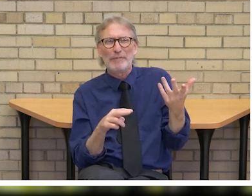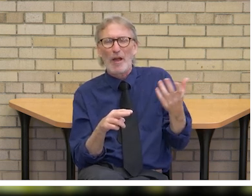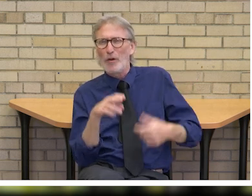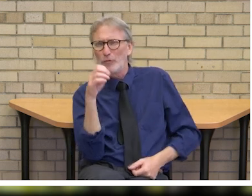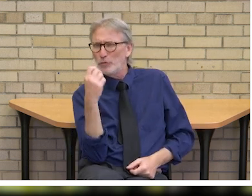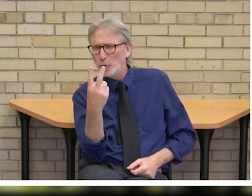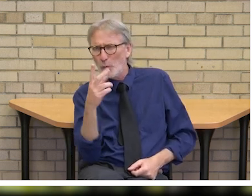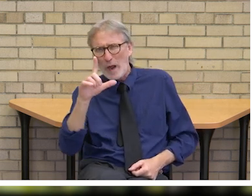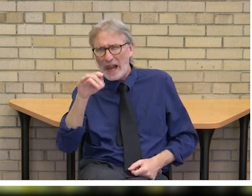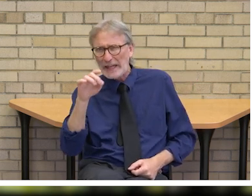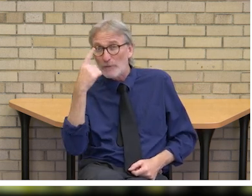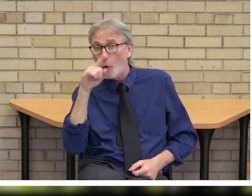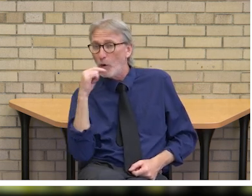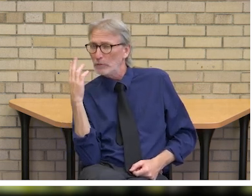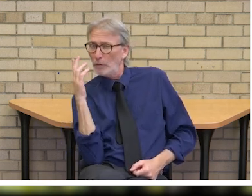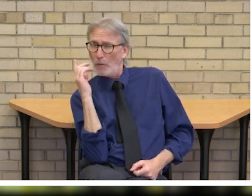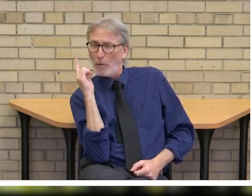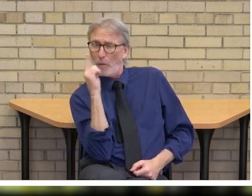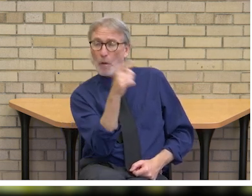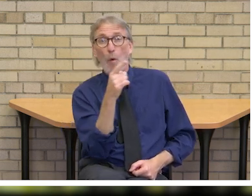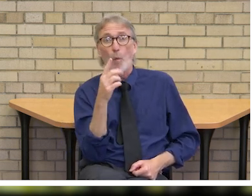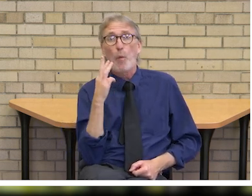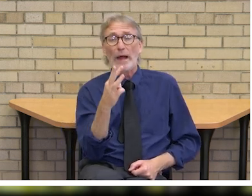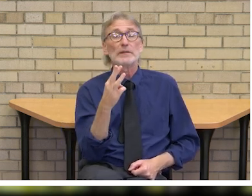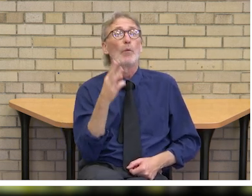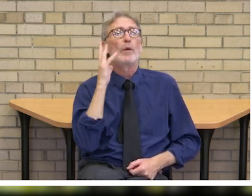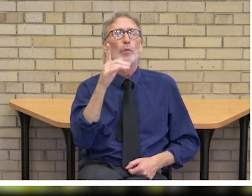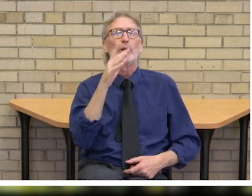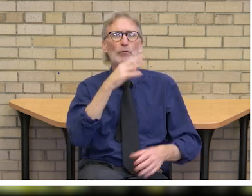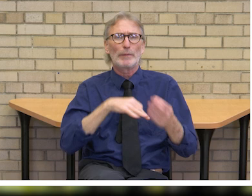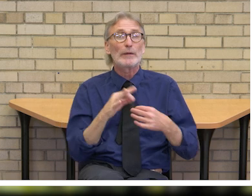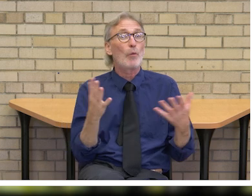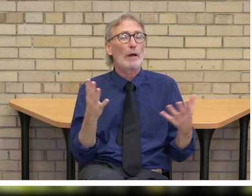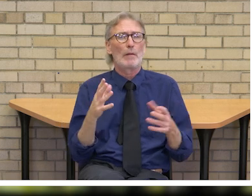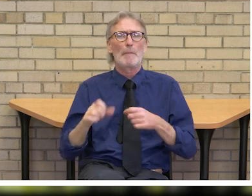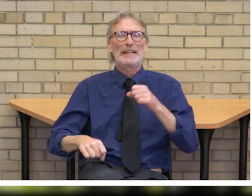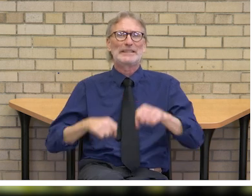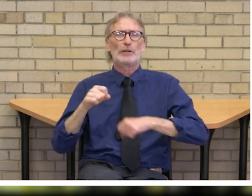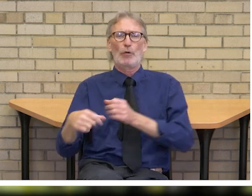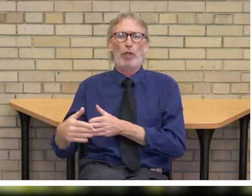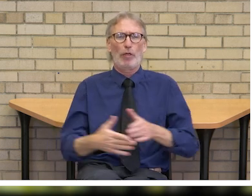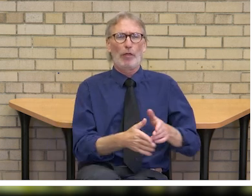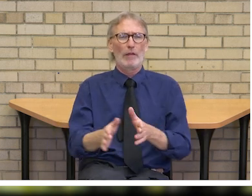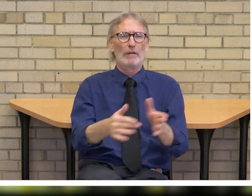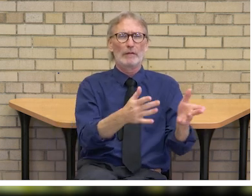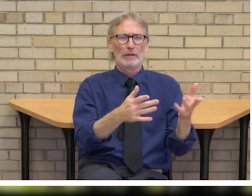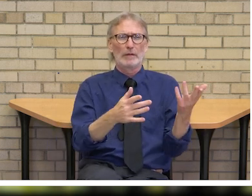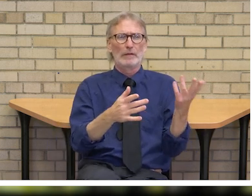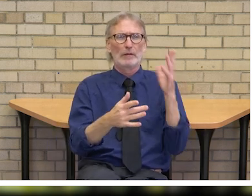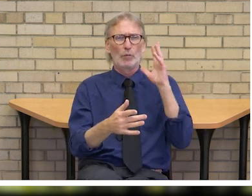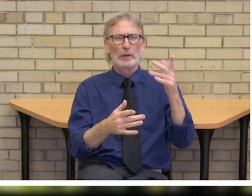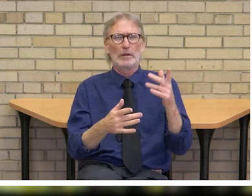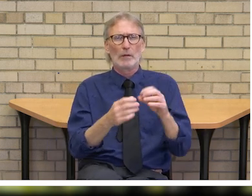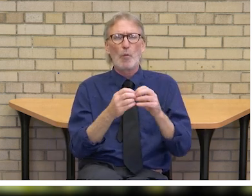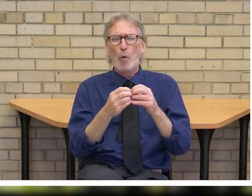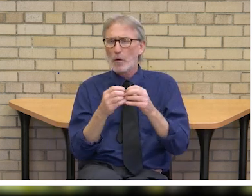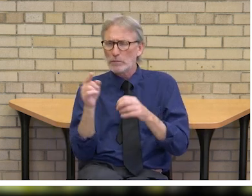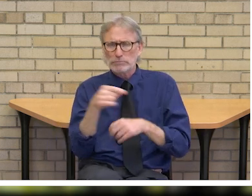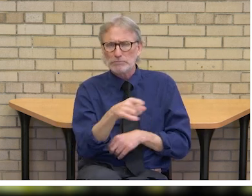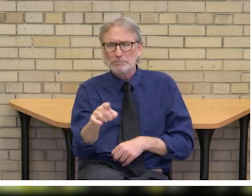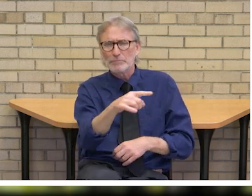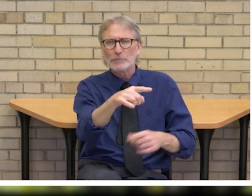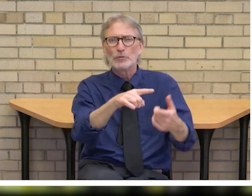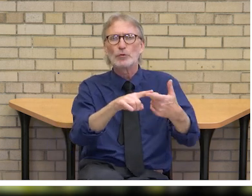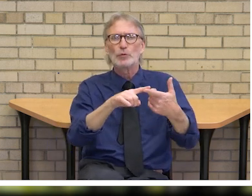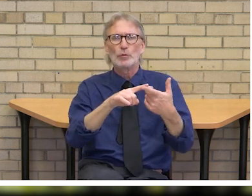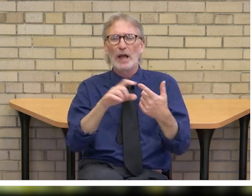dedicated lanes of traffic. So that will be replaced with the cycle track that will extend deeper into Schenley Park in the years to